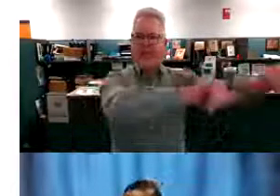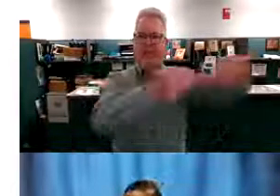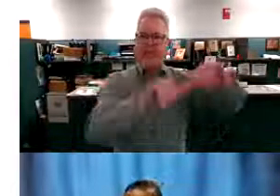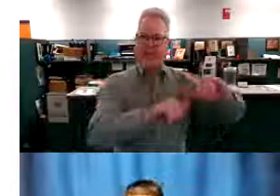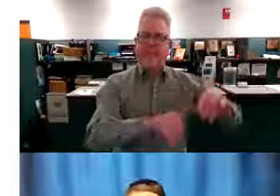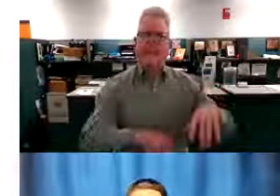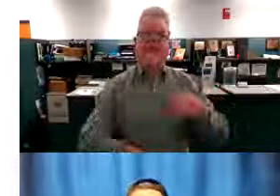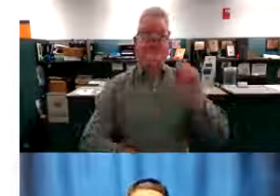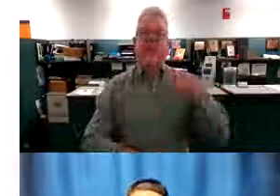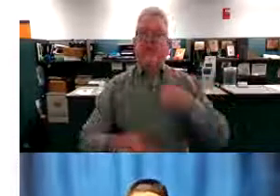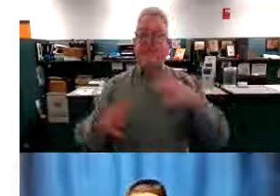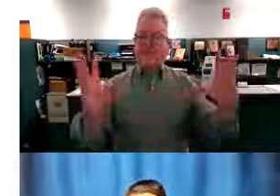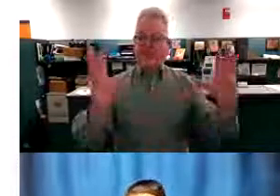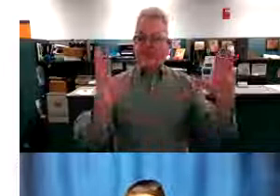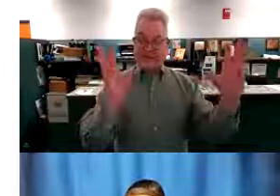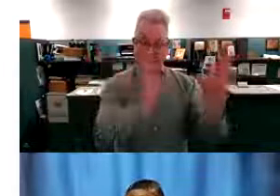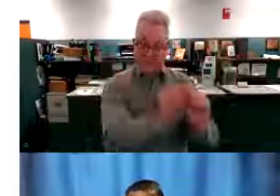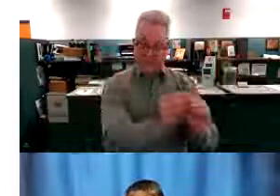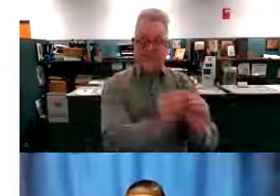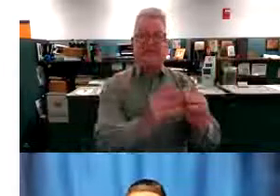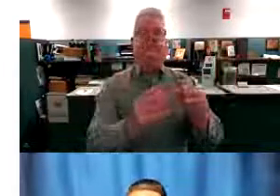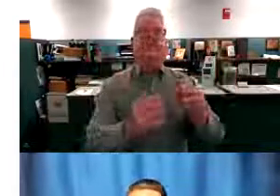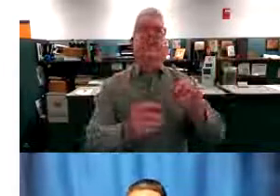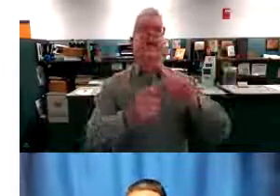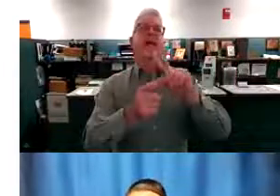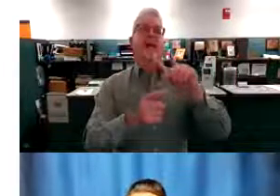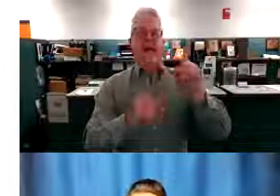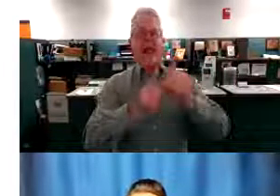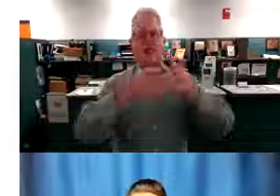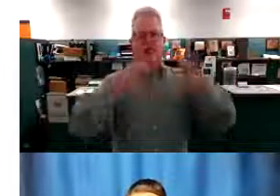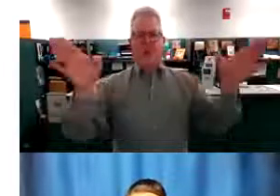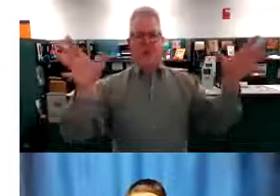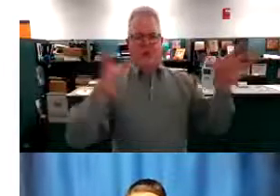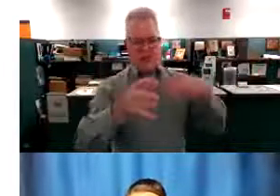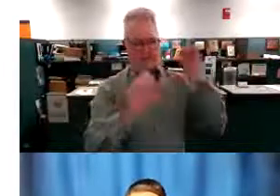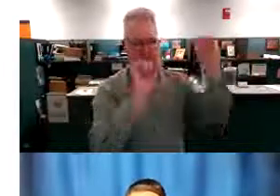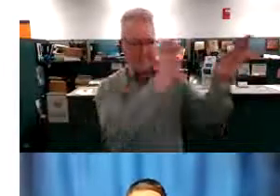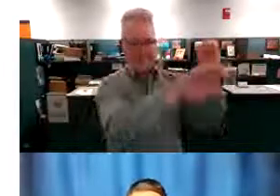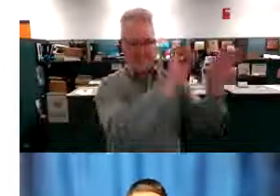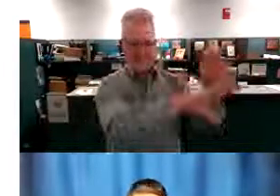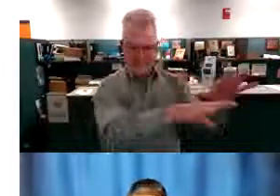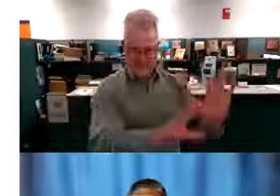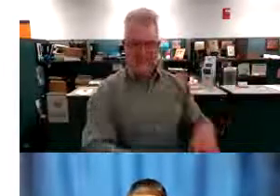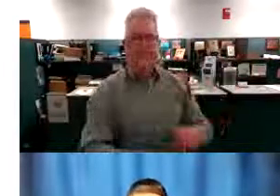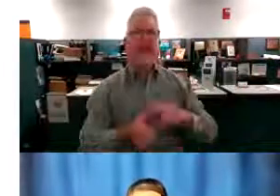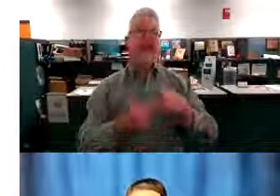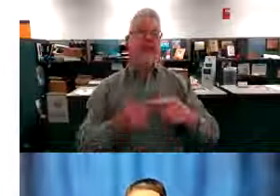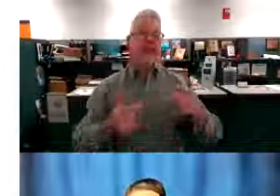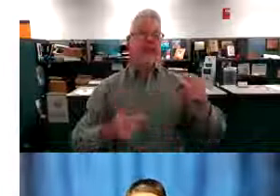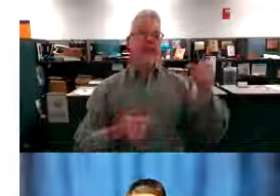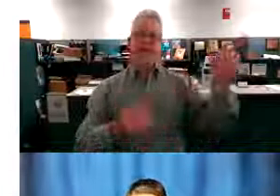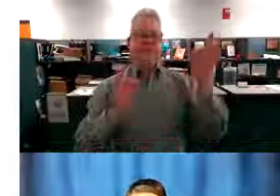first language, they're all actually in the same boat. So we had a meeting, and just a general meeting